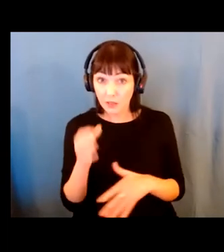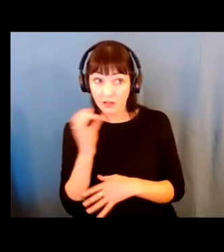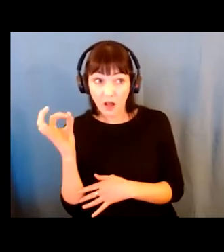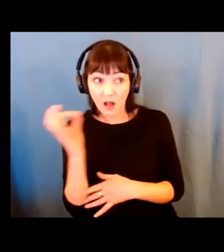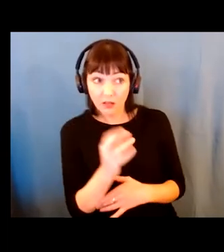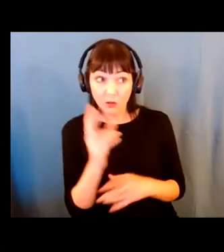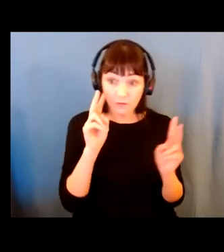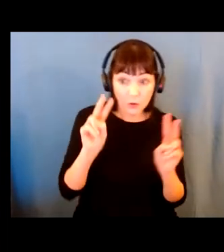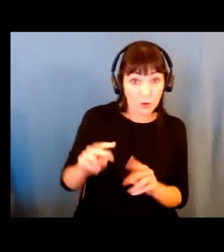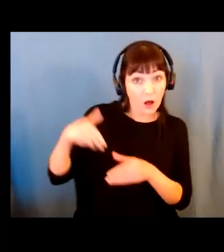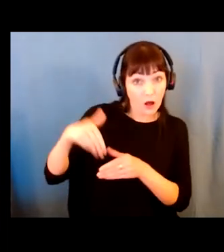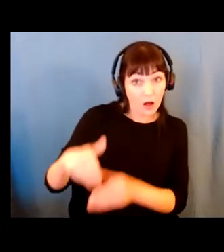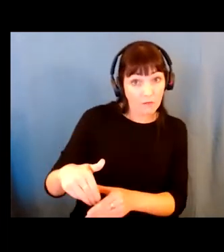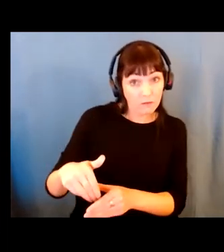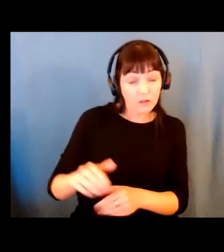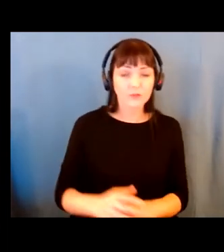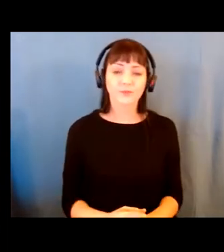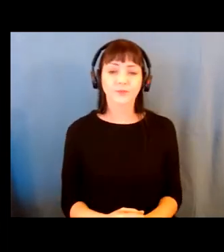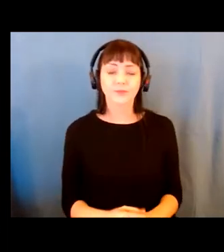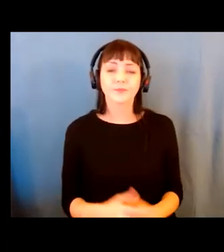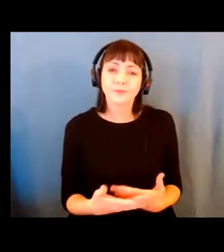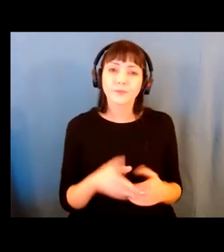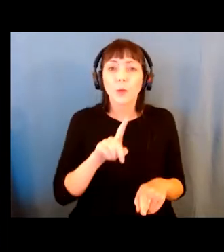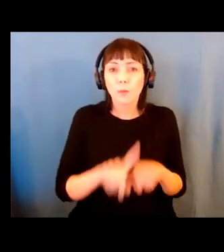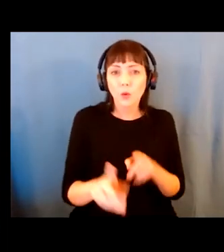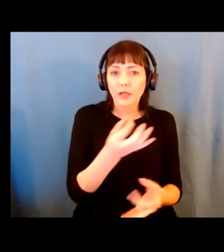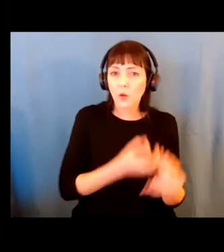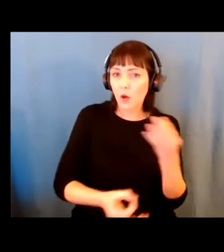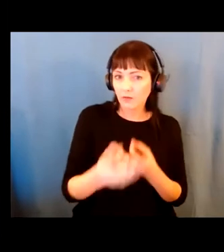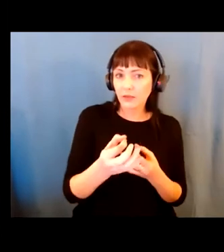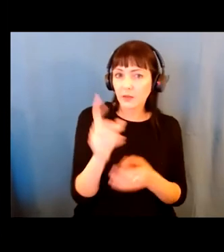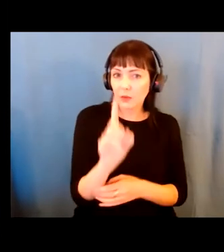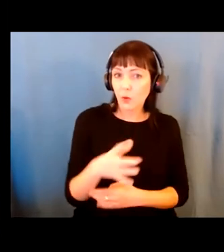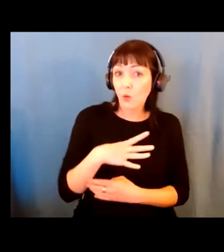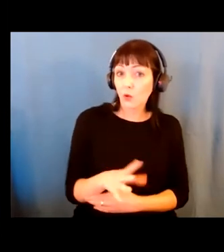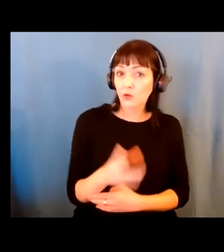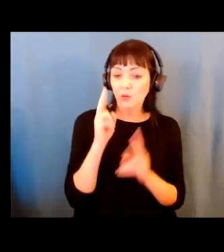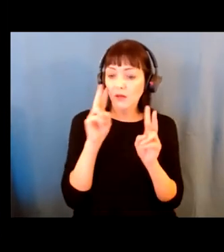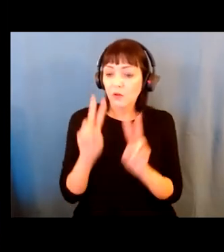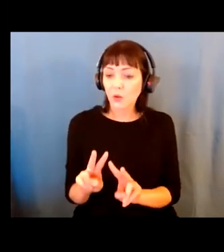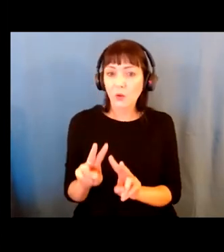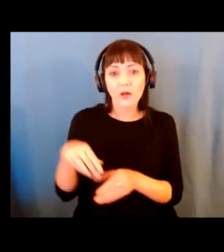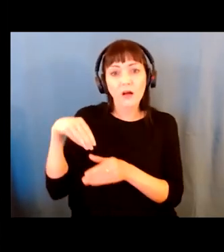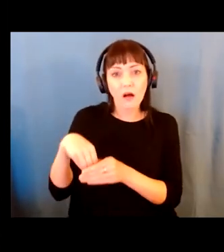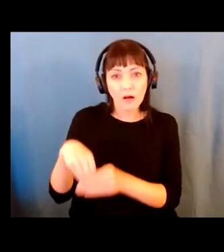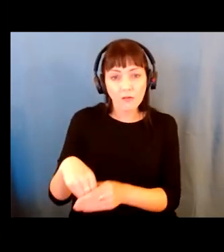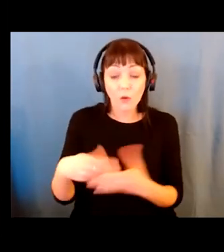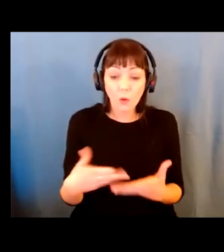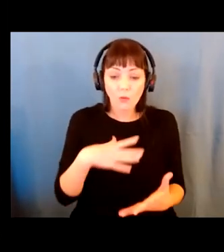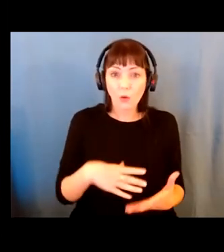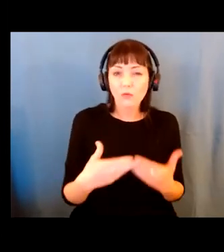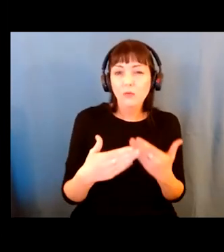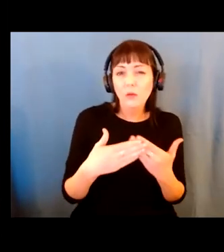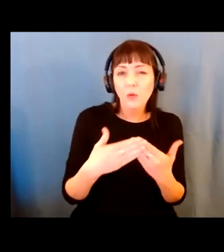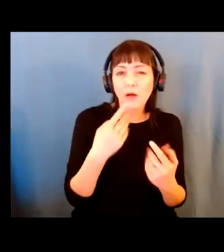early days yet, or... The majority of inquiries that I get for people who want to access the physical archive or want more